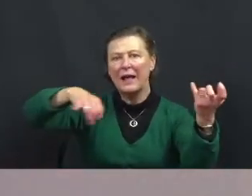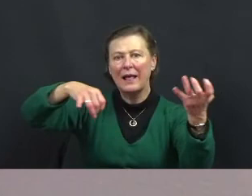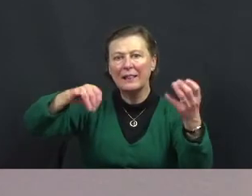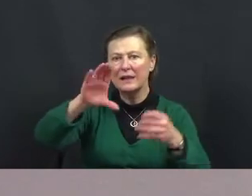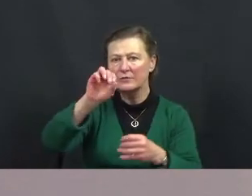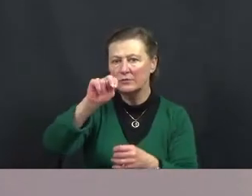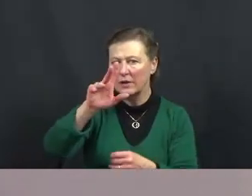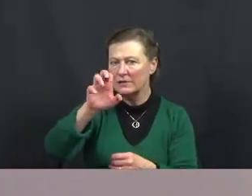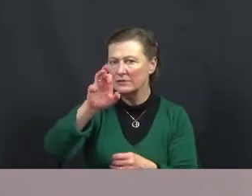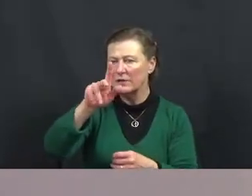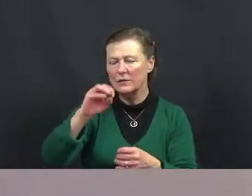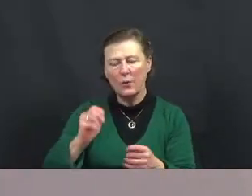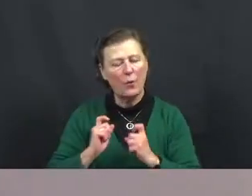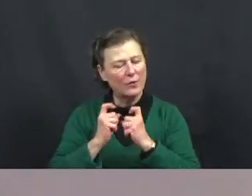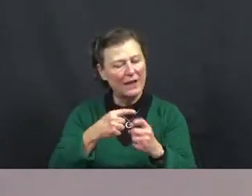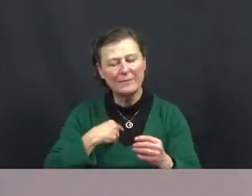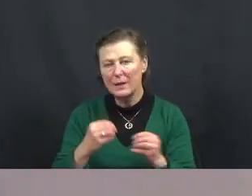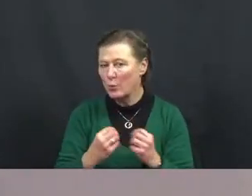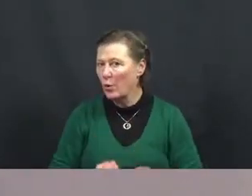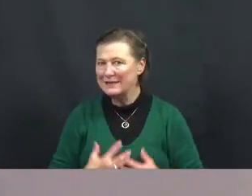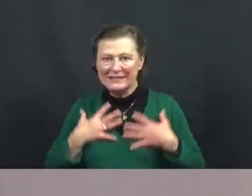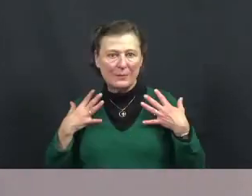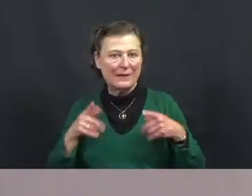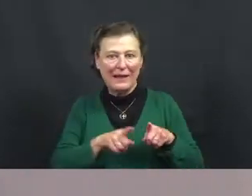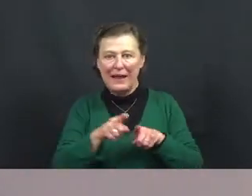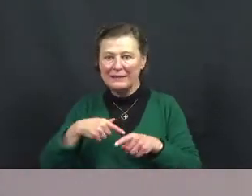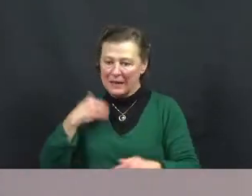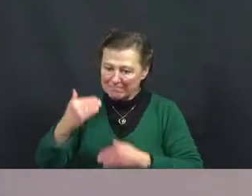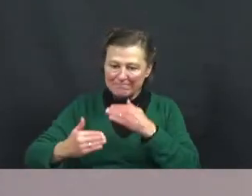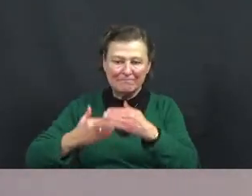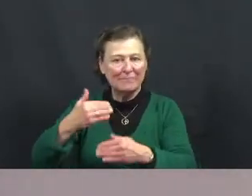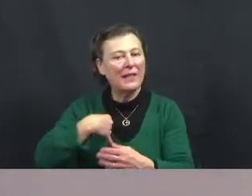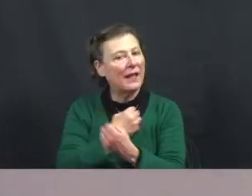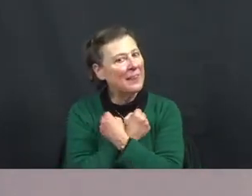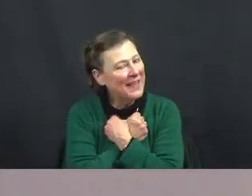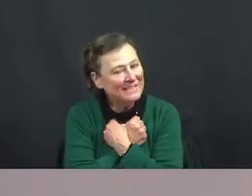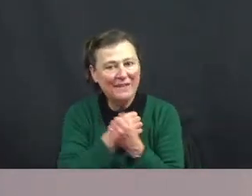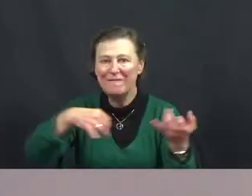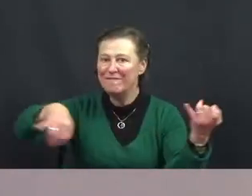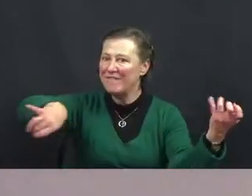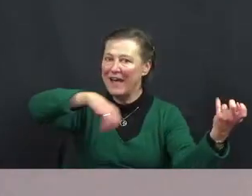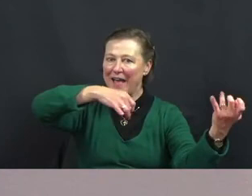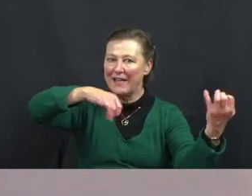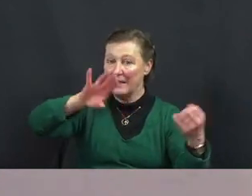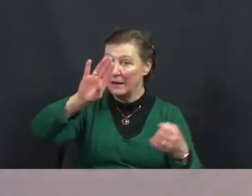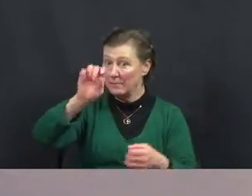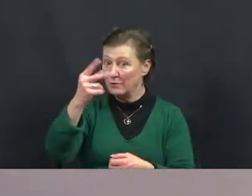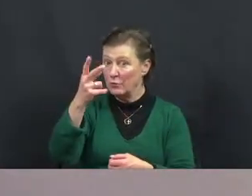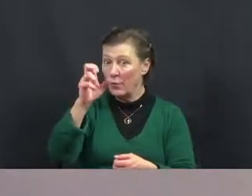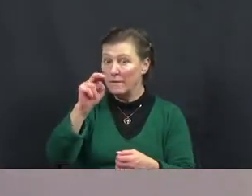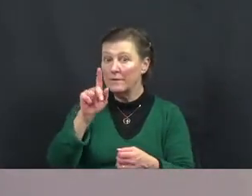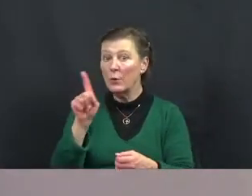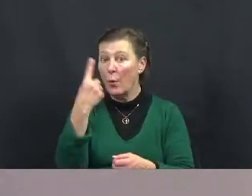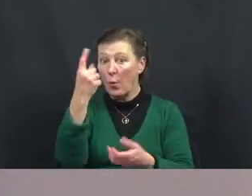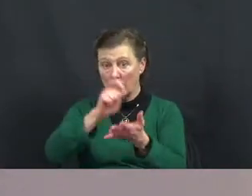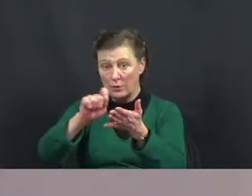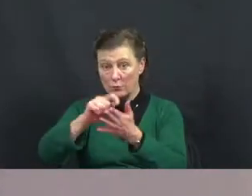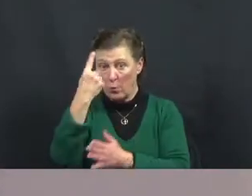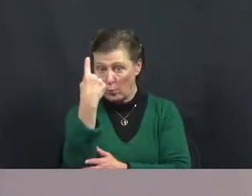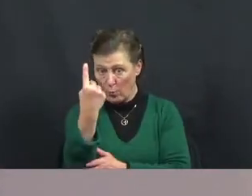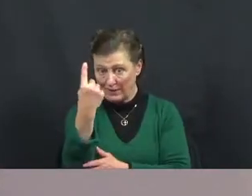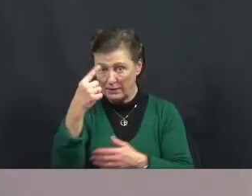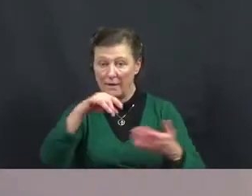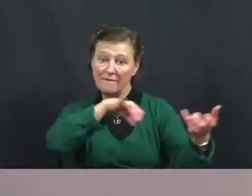great inspiration for me as I ventured forward. I love that violin. But Beethoven only wrote one violin